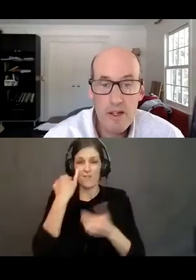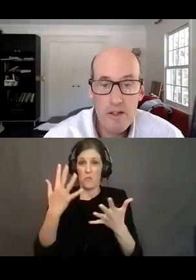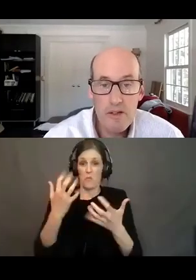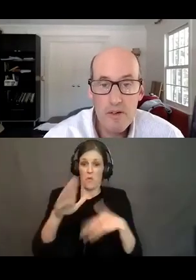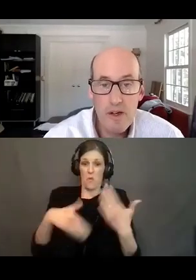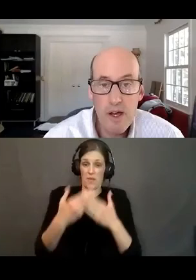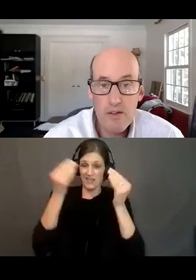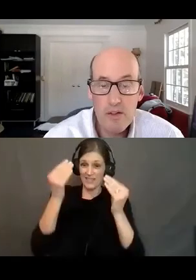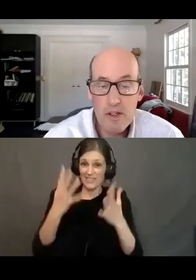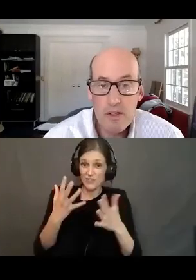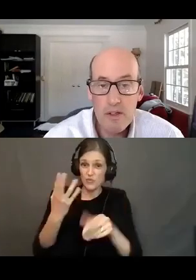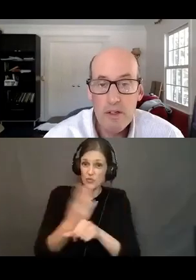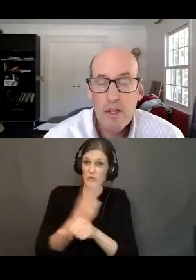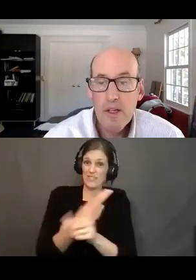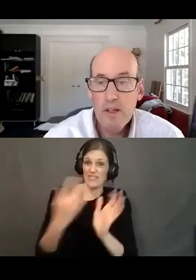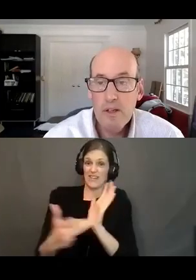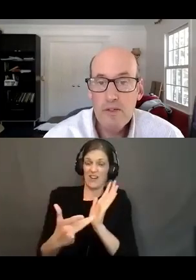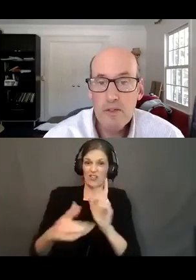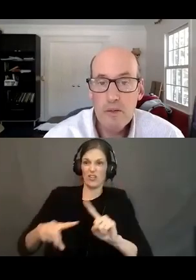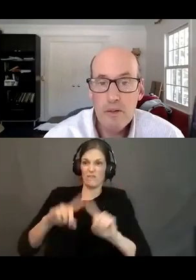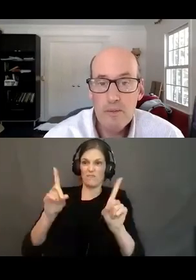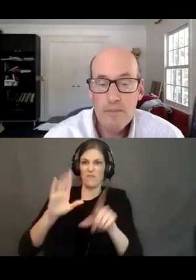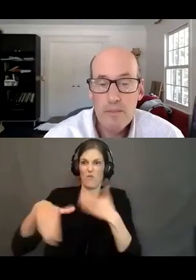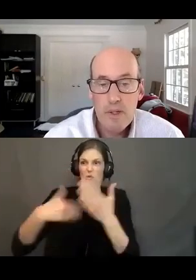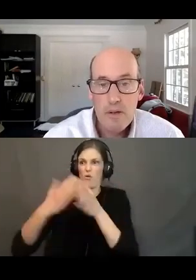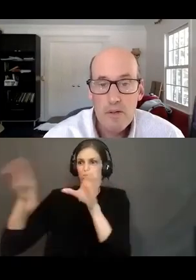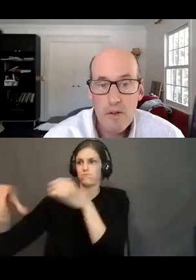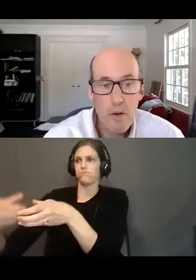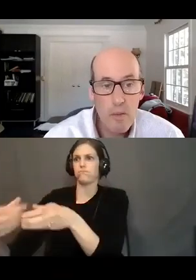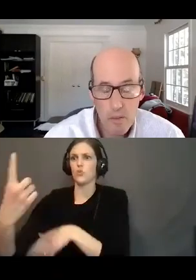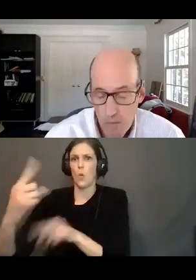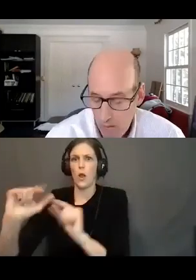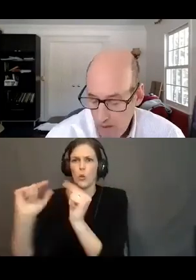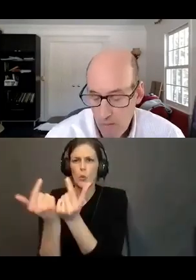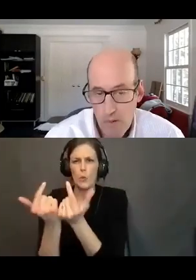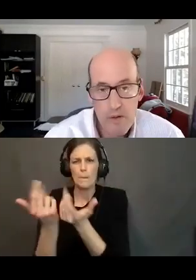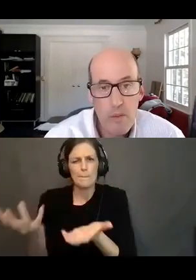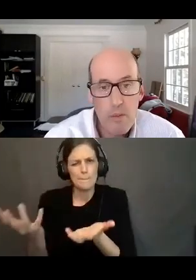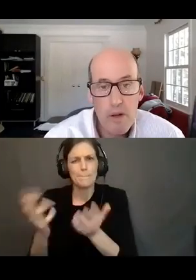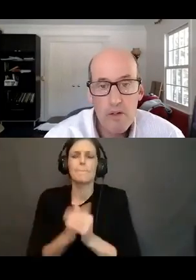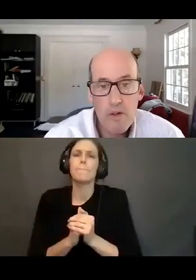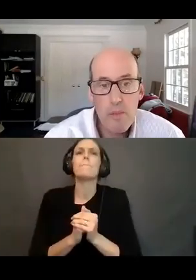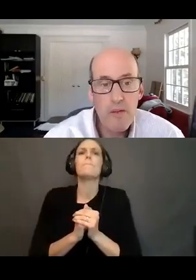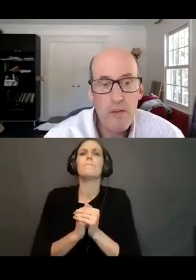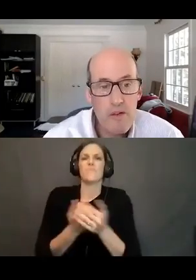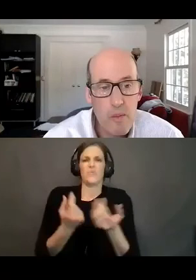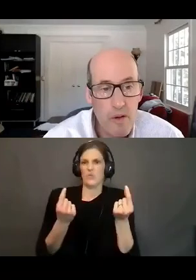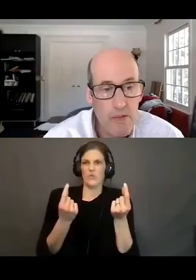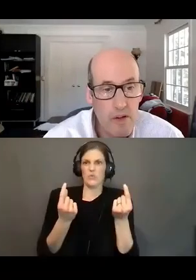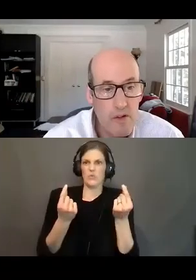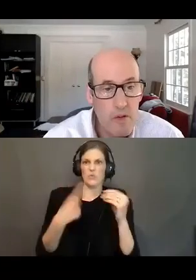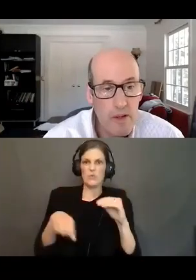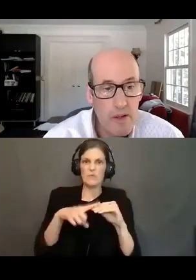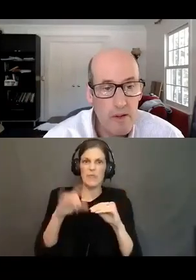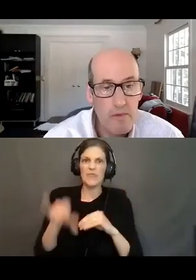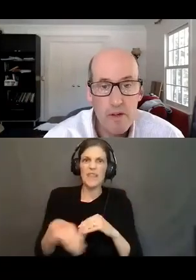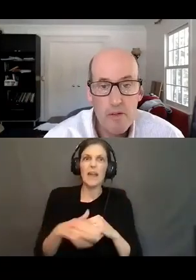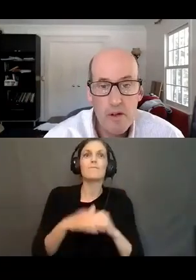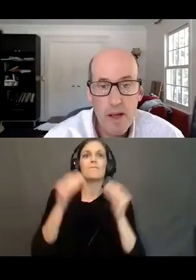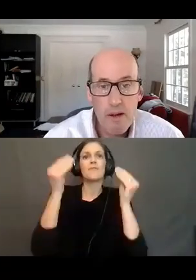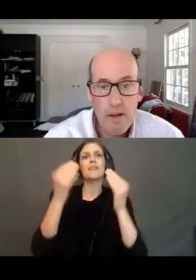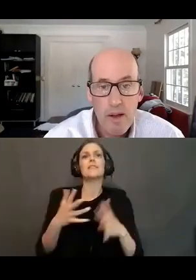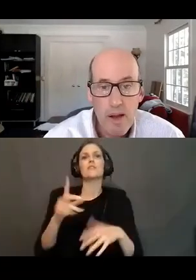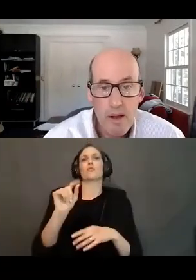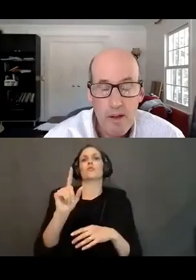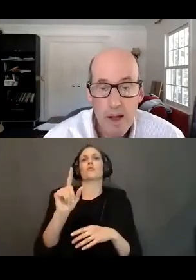the technology is very isolated in this school. So what are we going to do about this? Well, Teacher 20 kind of figures